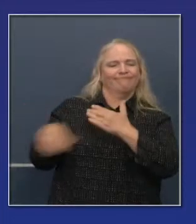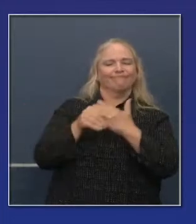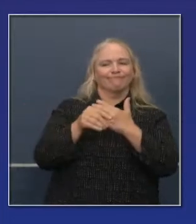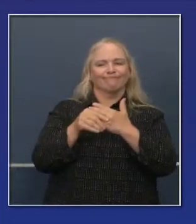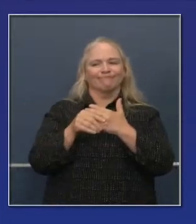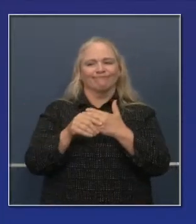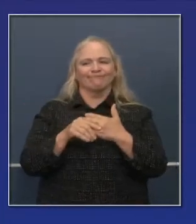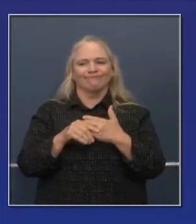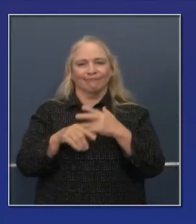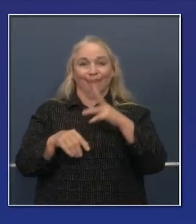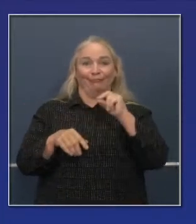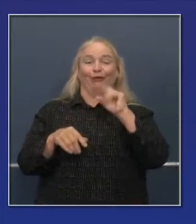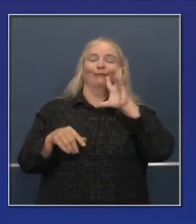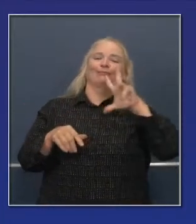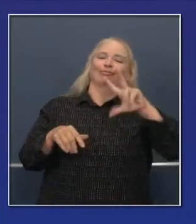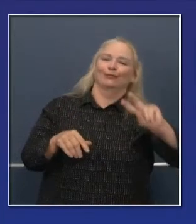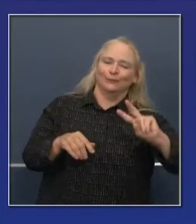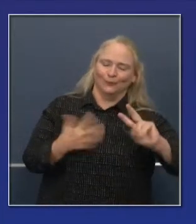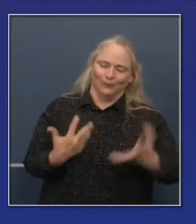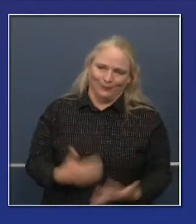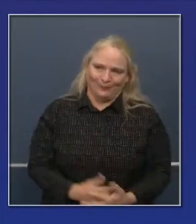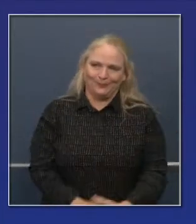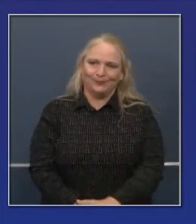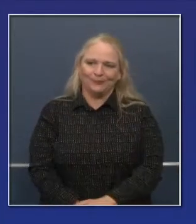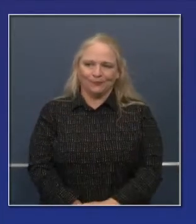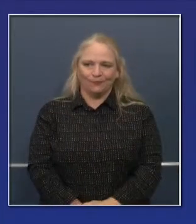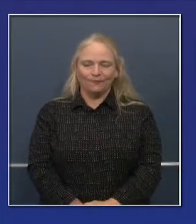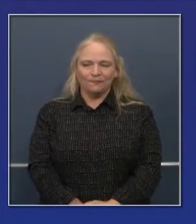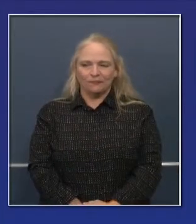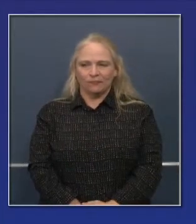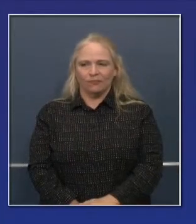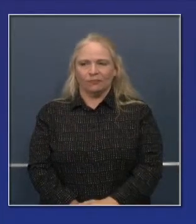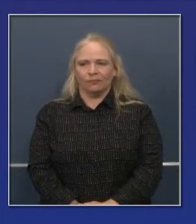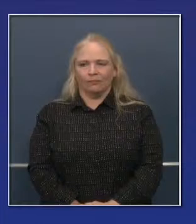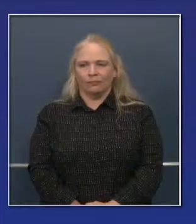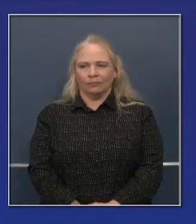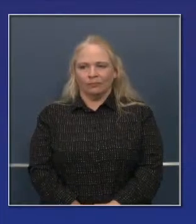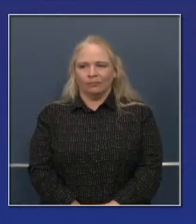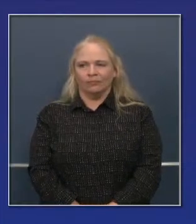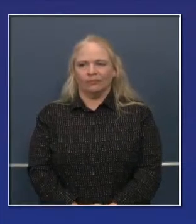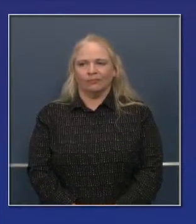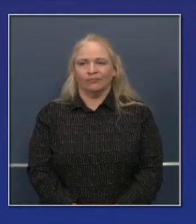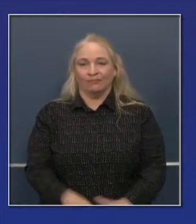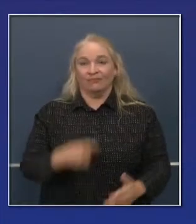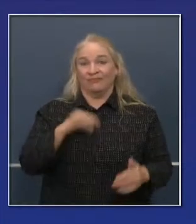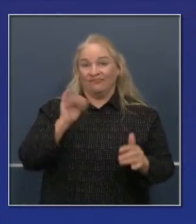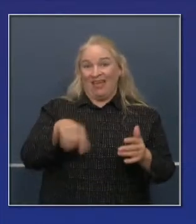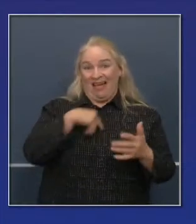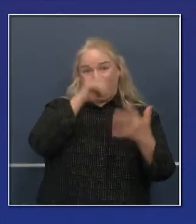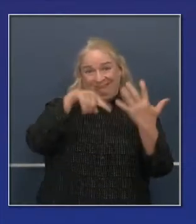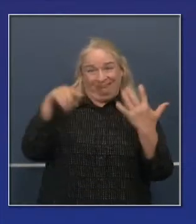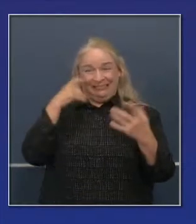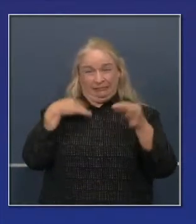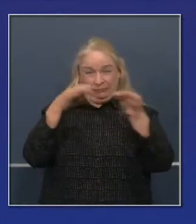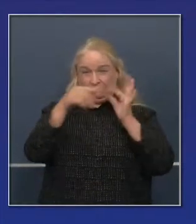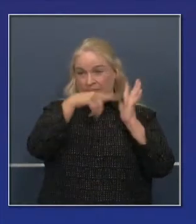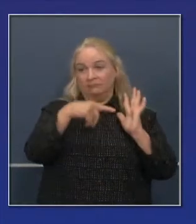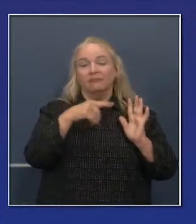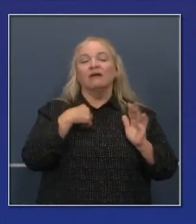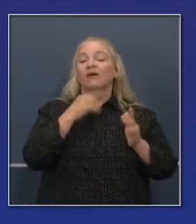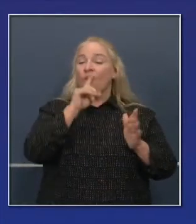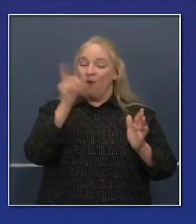in these counties, we have added, I'll toggle back, a requirement that we close